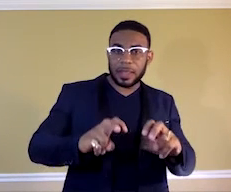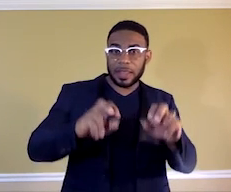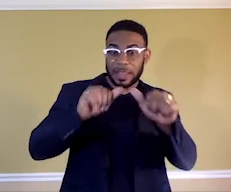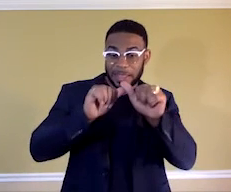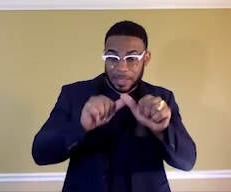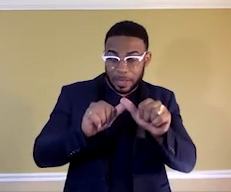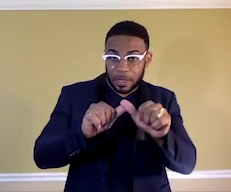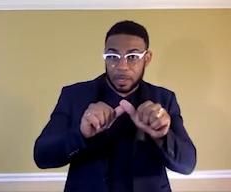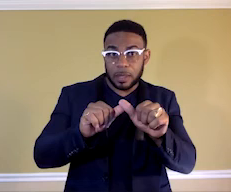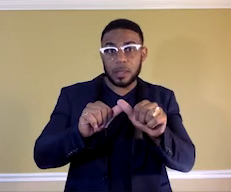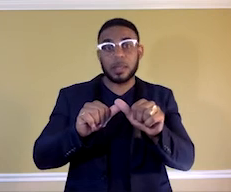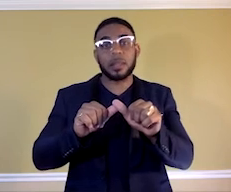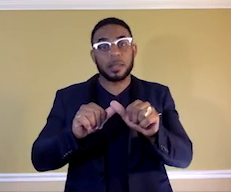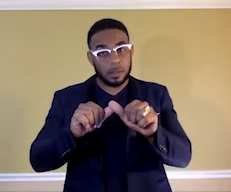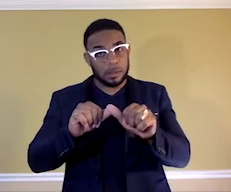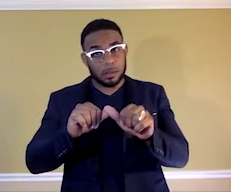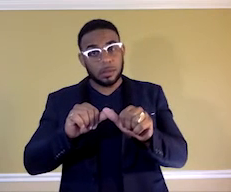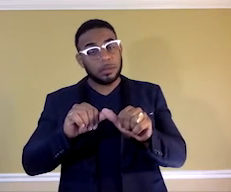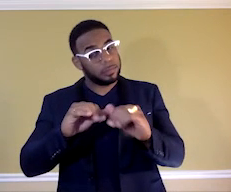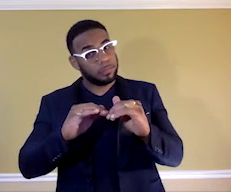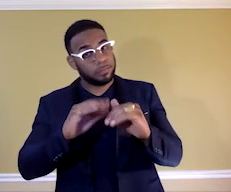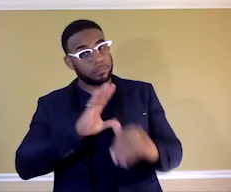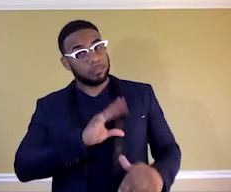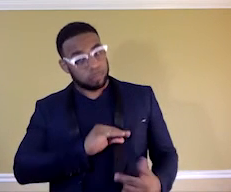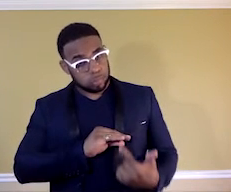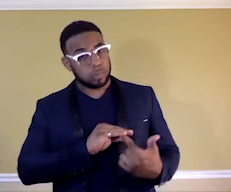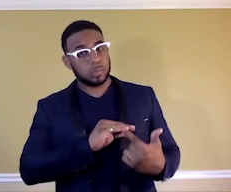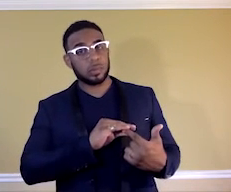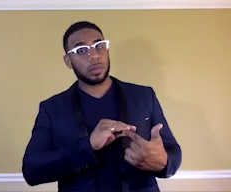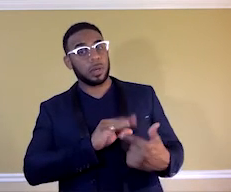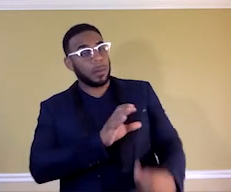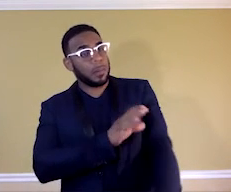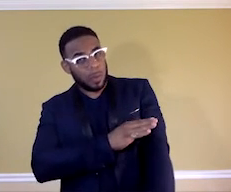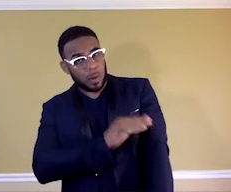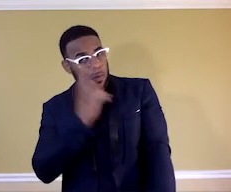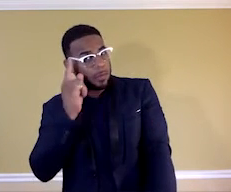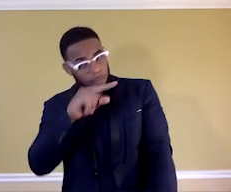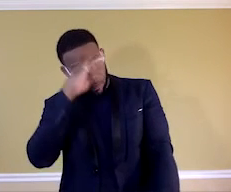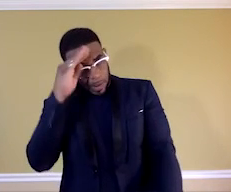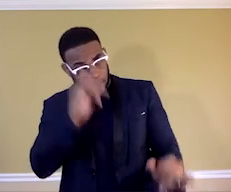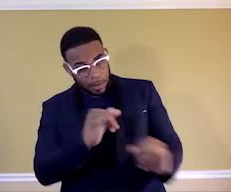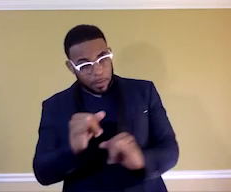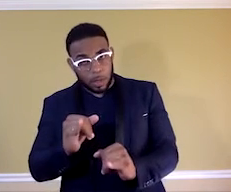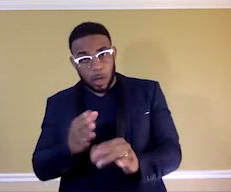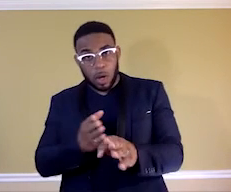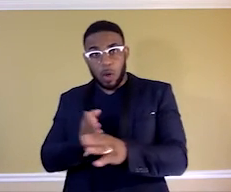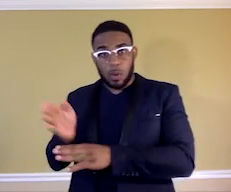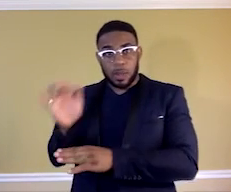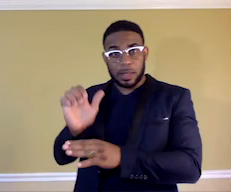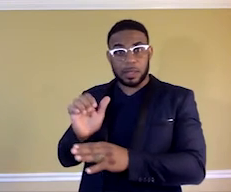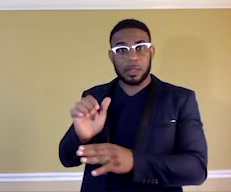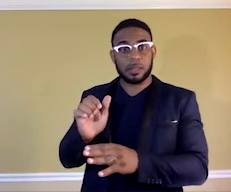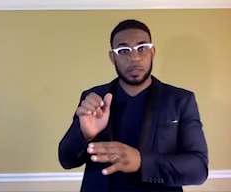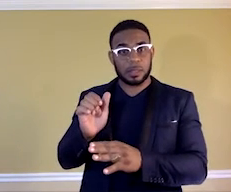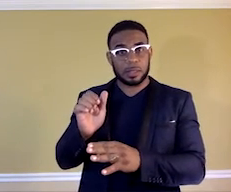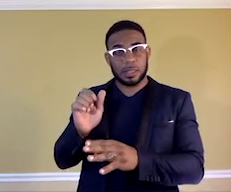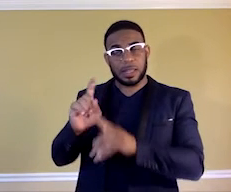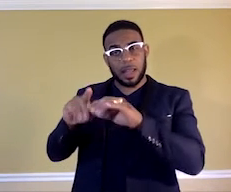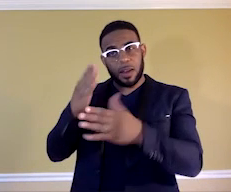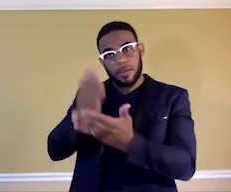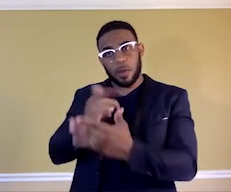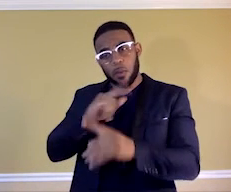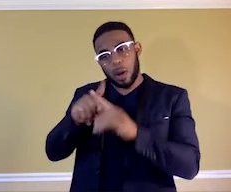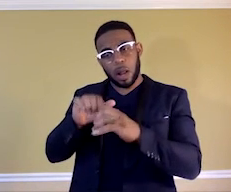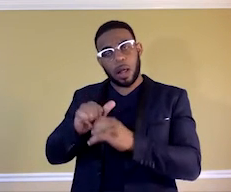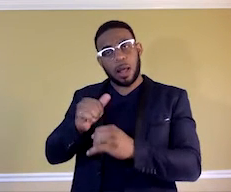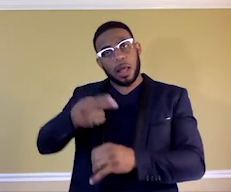continue disenfranchisement of Black individuals? Creators need to account for the fact that relying on historical data